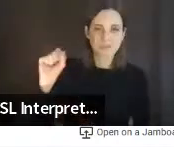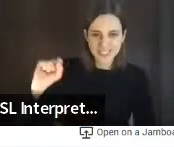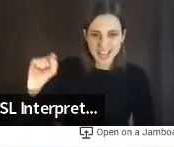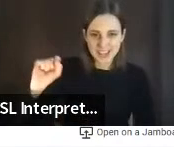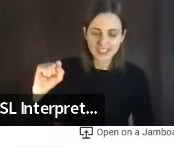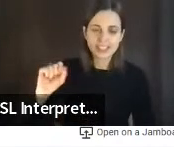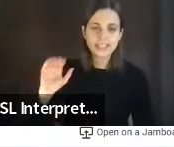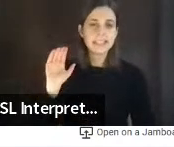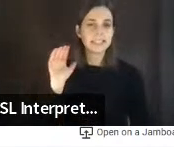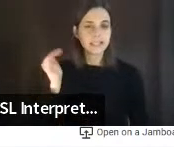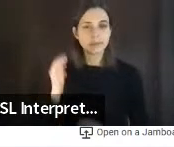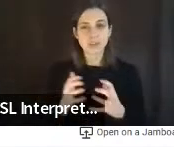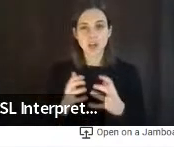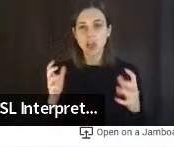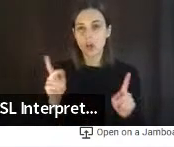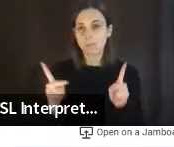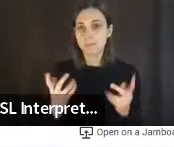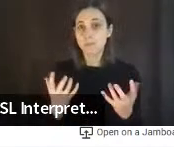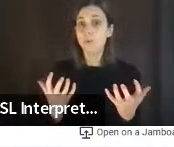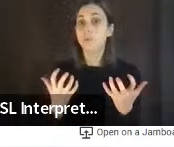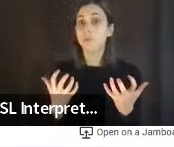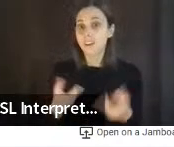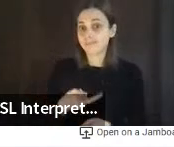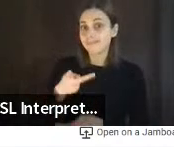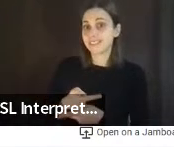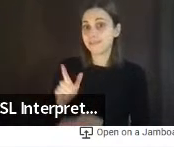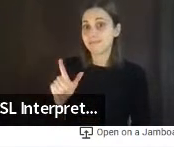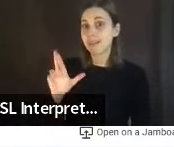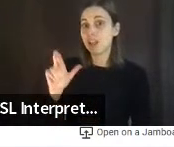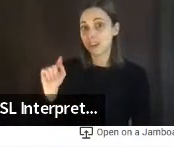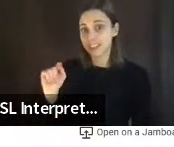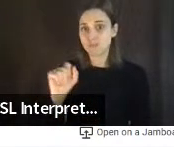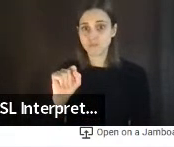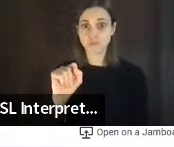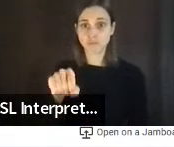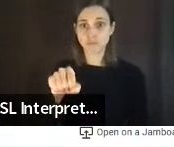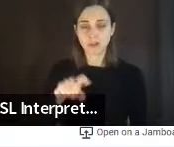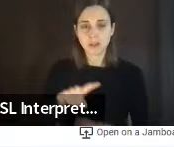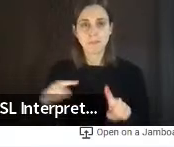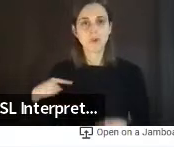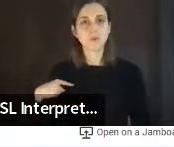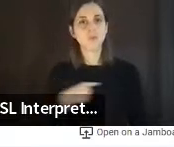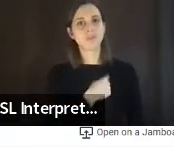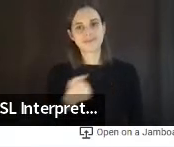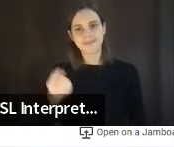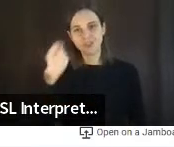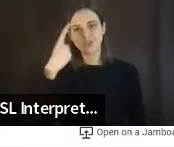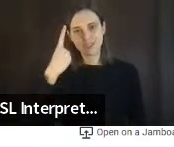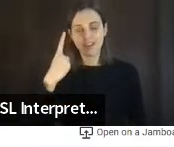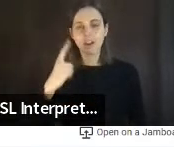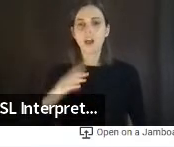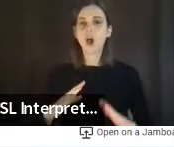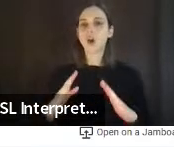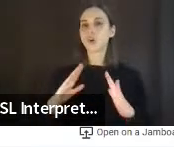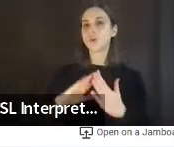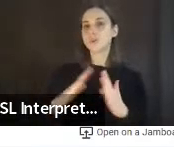for LRT, but we also understand that the community has divergent opinions